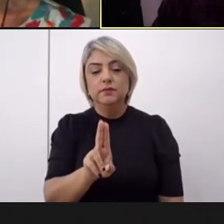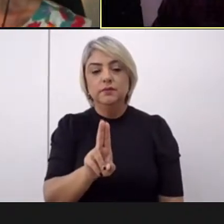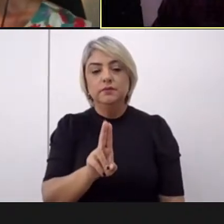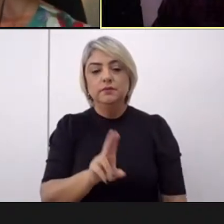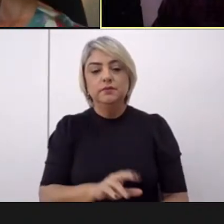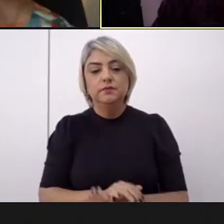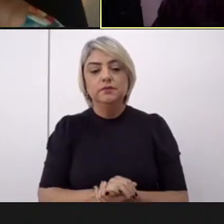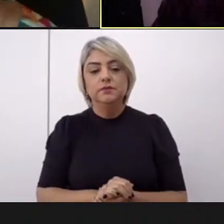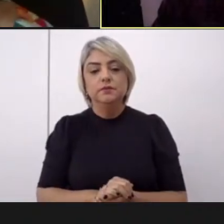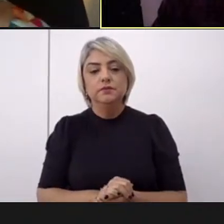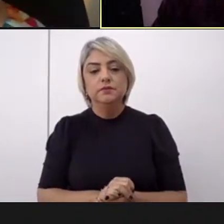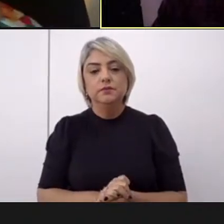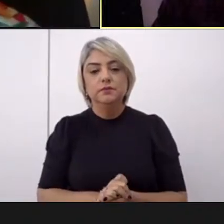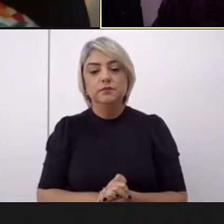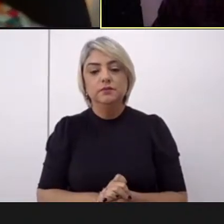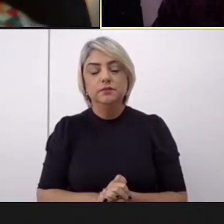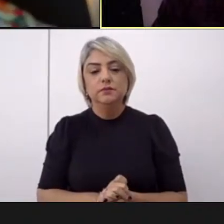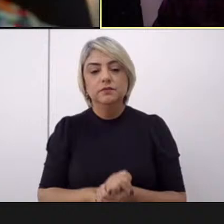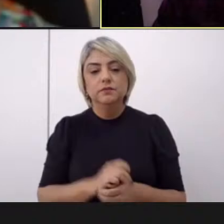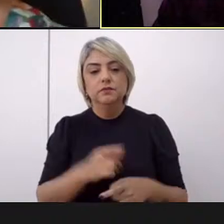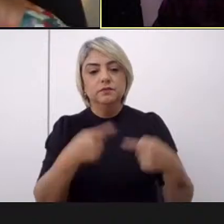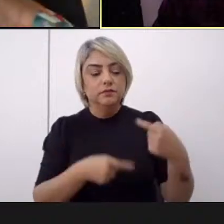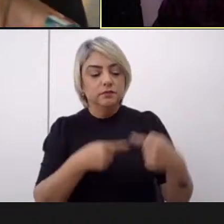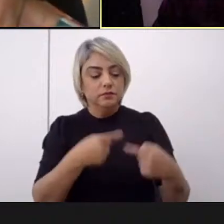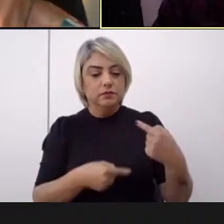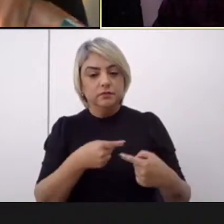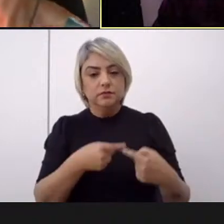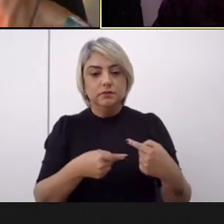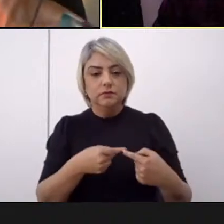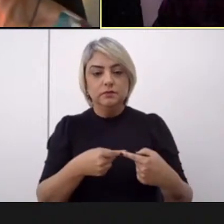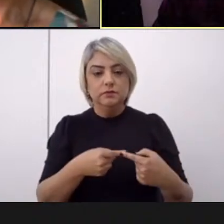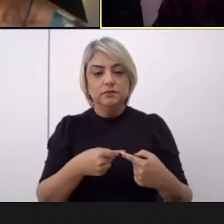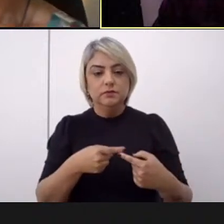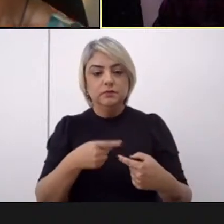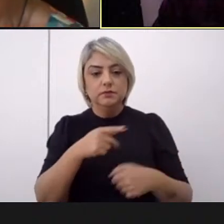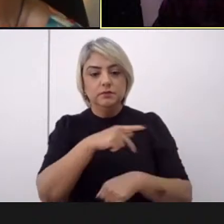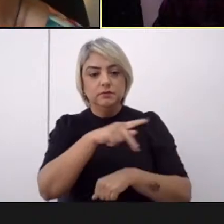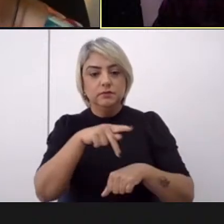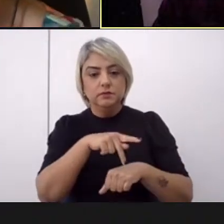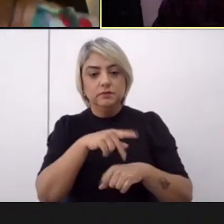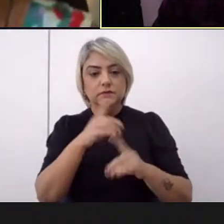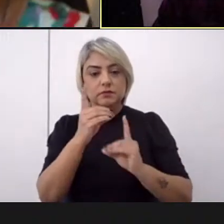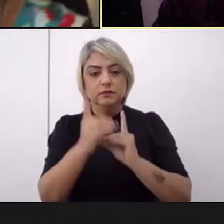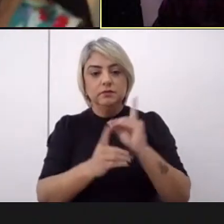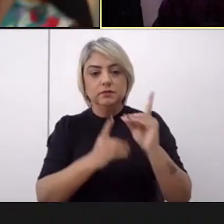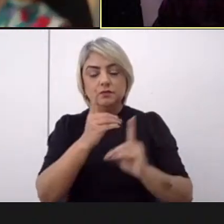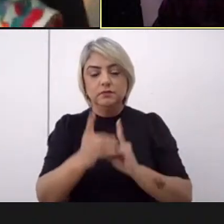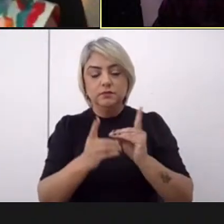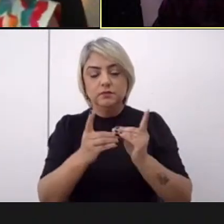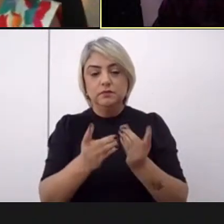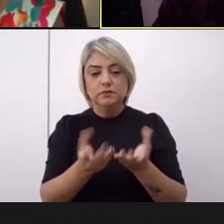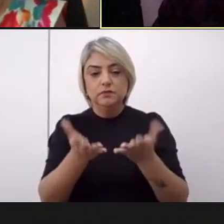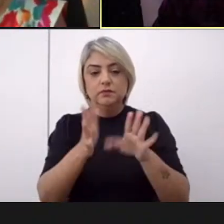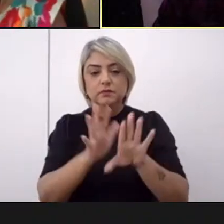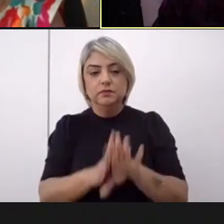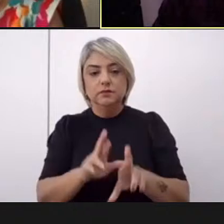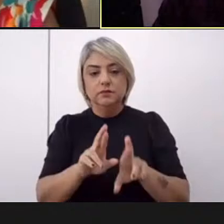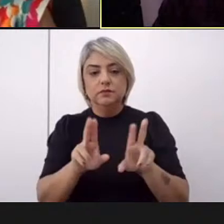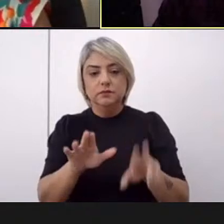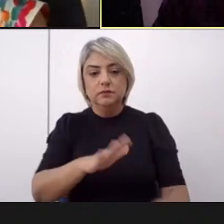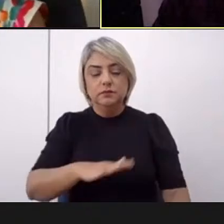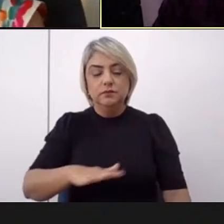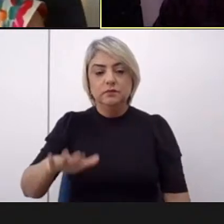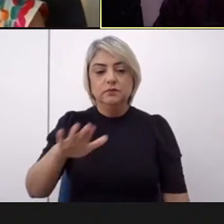discussing the dynamics of regional integration in European Union and the role of